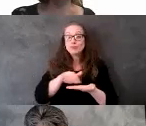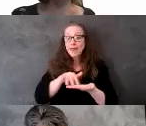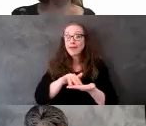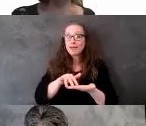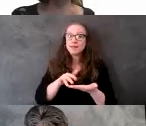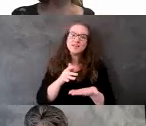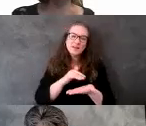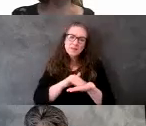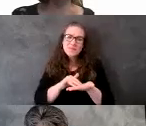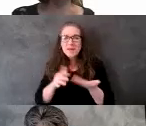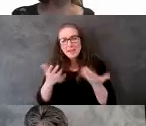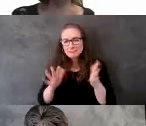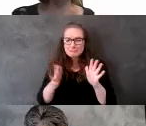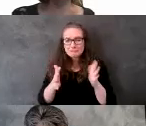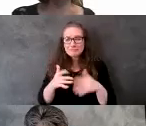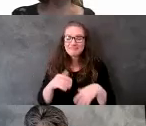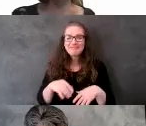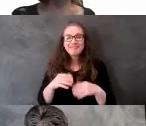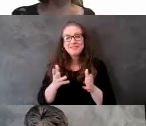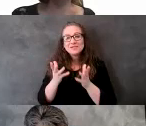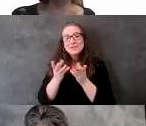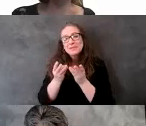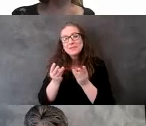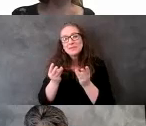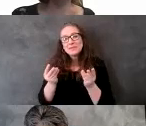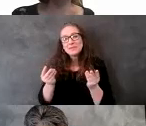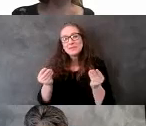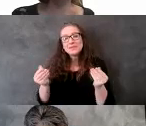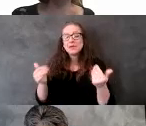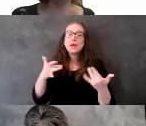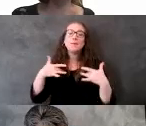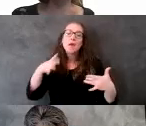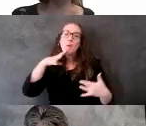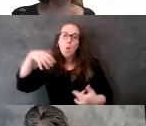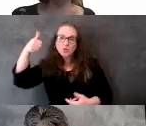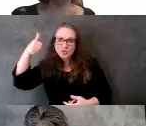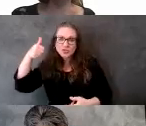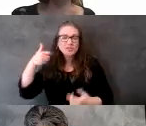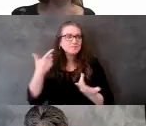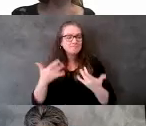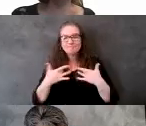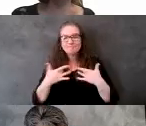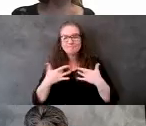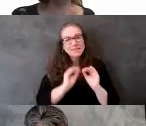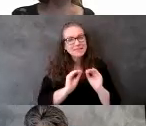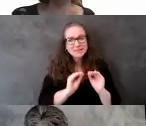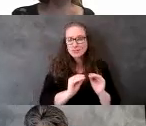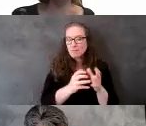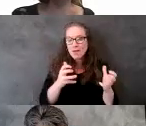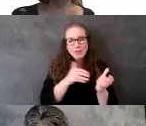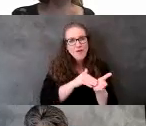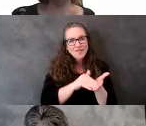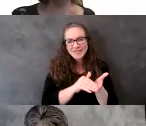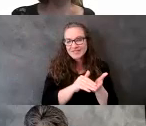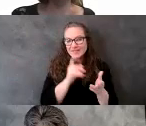a dying language. It's mainly used by older folks, and it's not being taught as much to